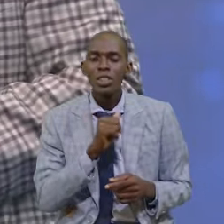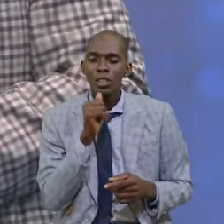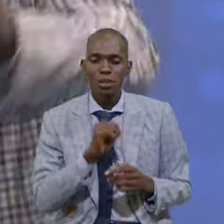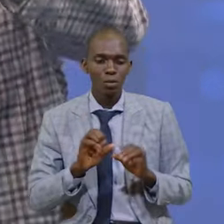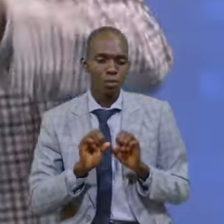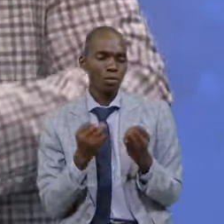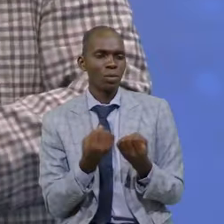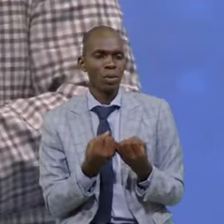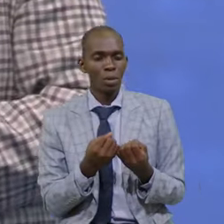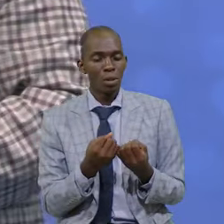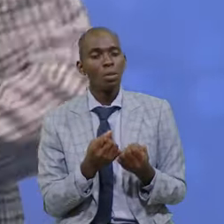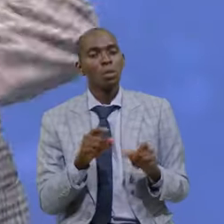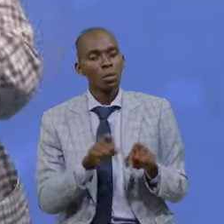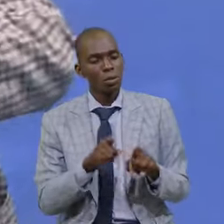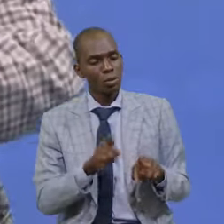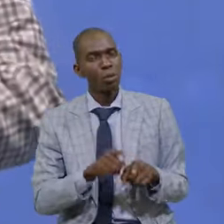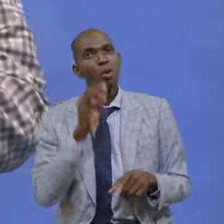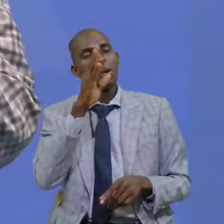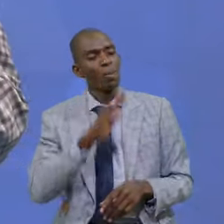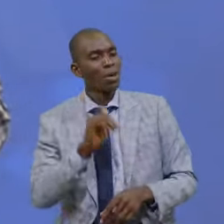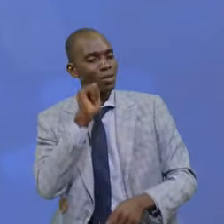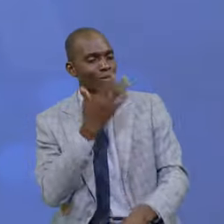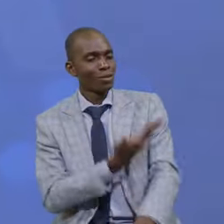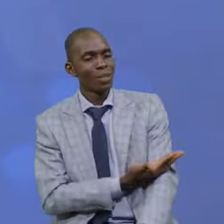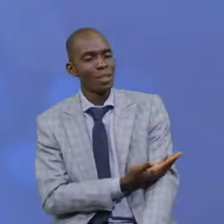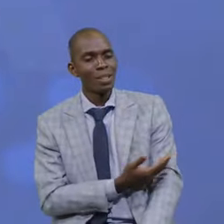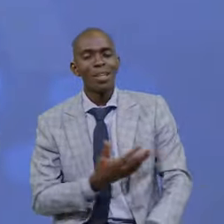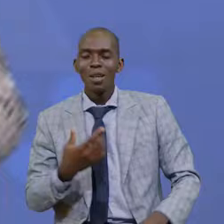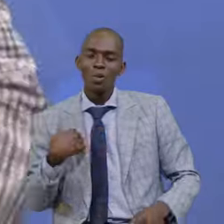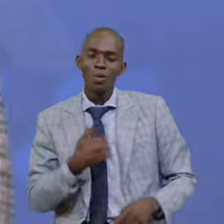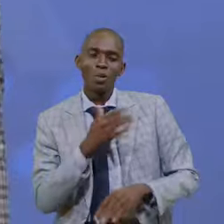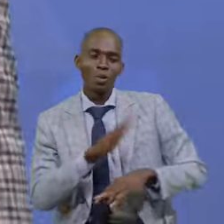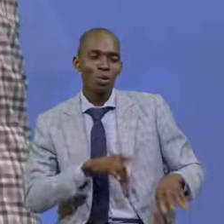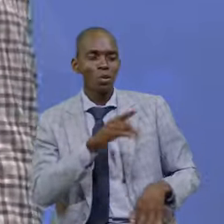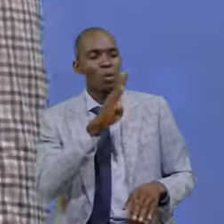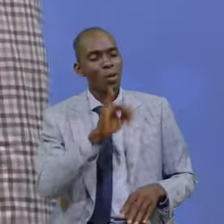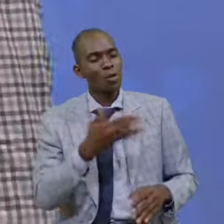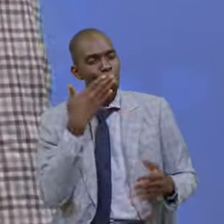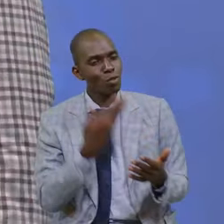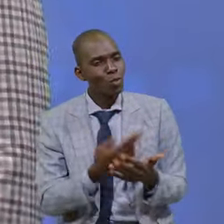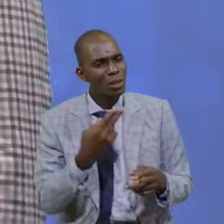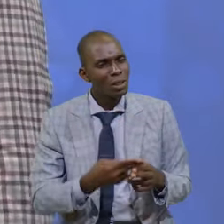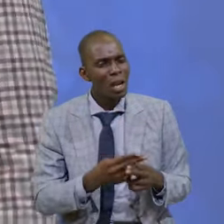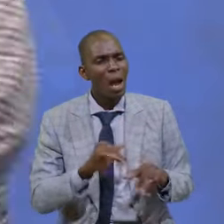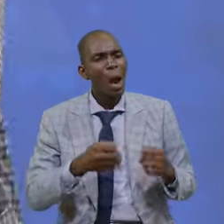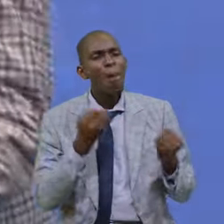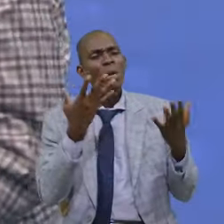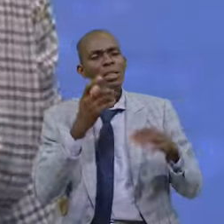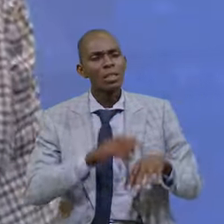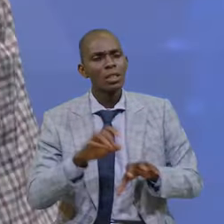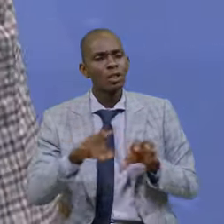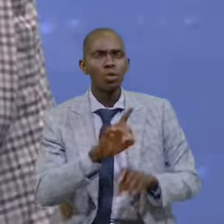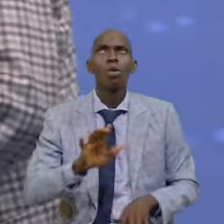Pastor's daughter, there you are. And he called you by a good name. How many times did you raise up your hand? I